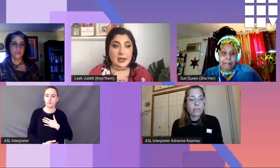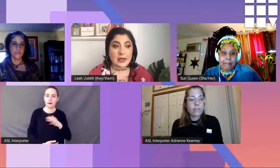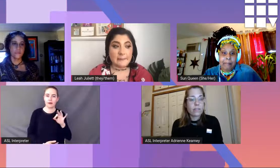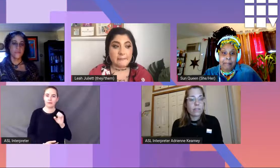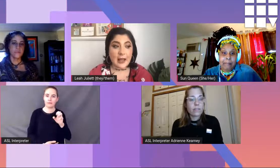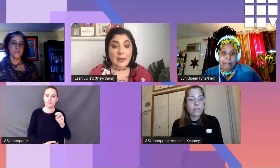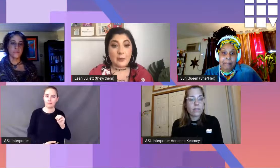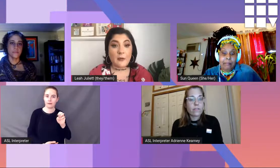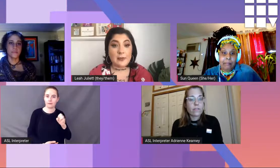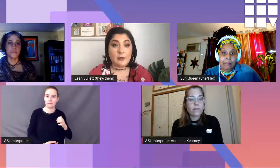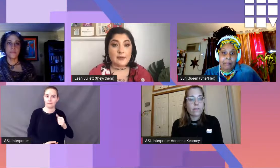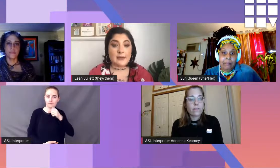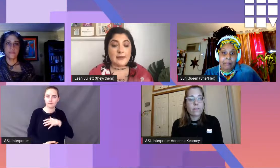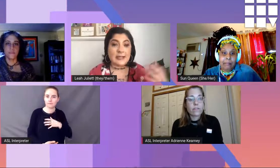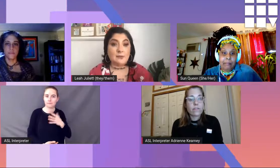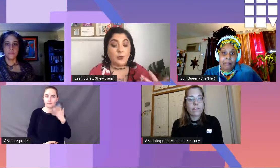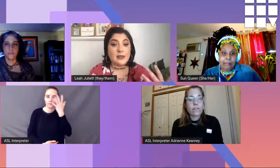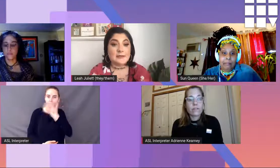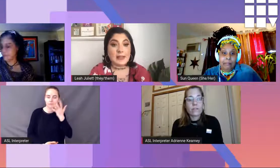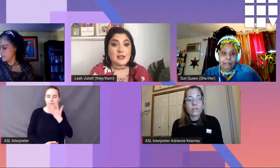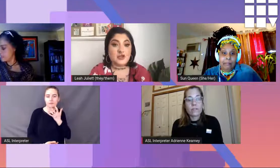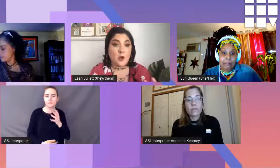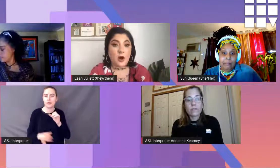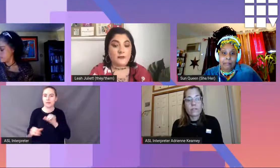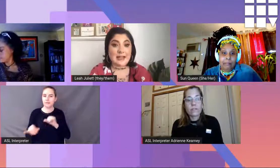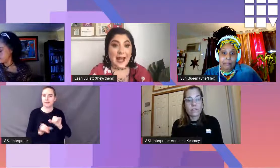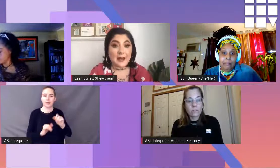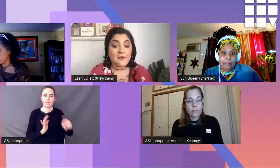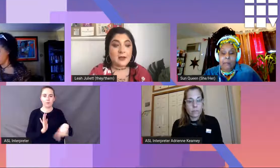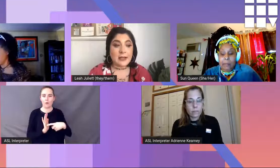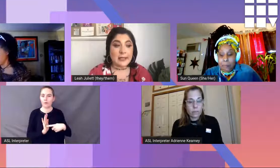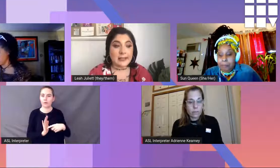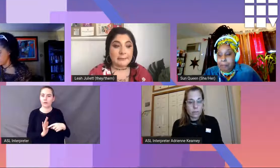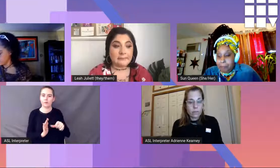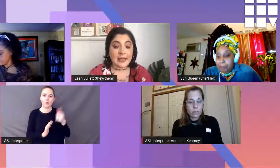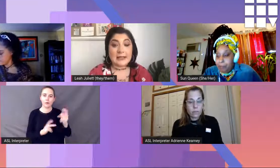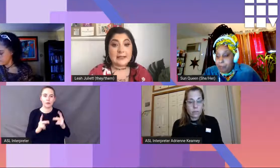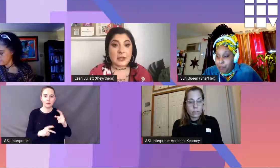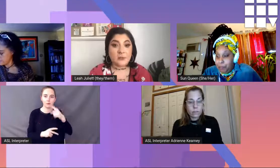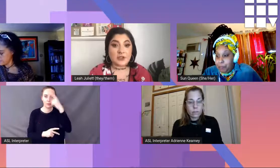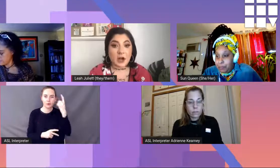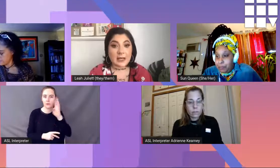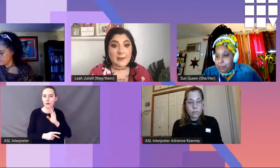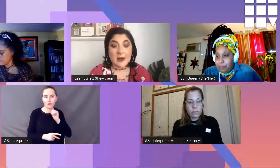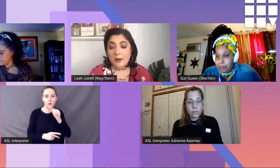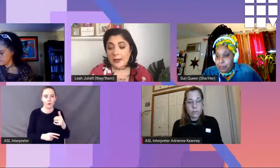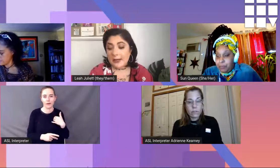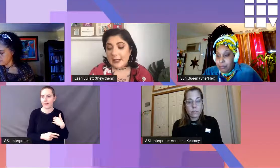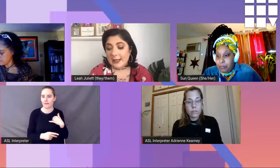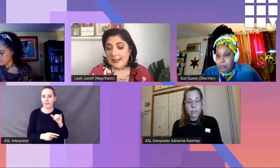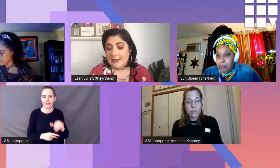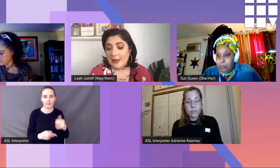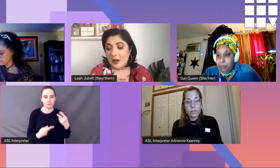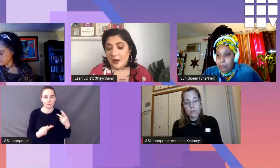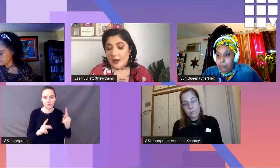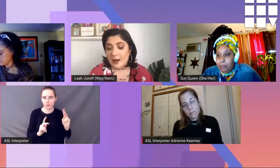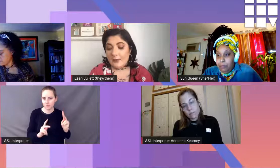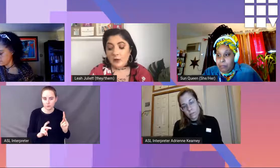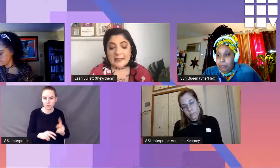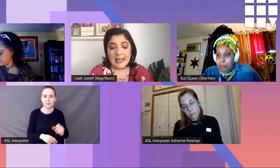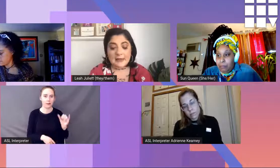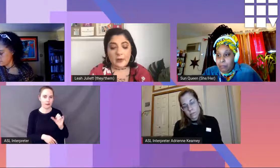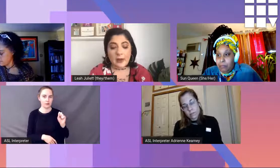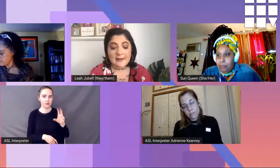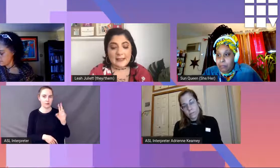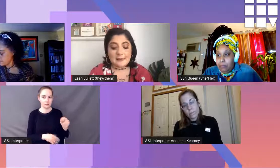unfortunately Black and brown people in the same role as me don't often have, like Sam was talking about. And I